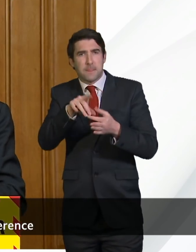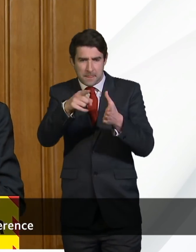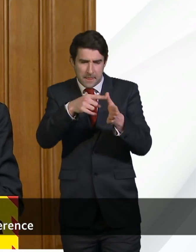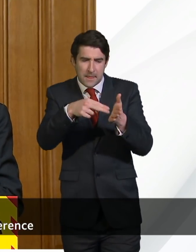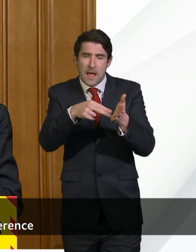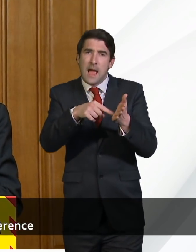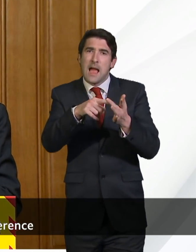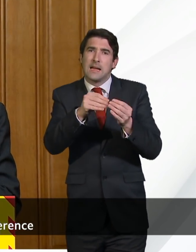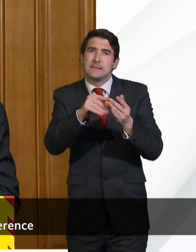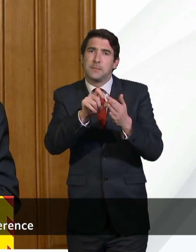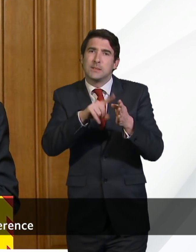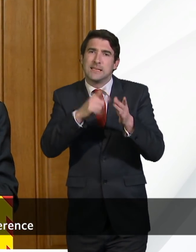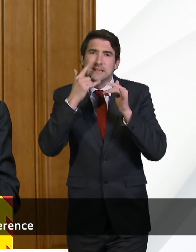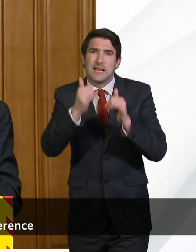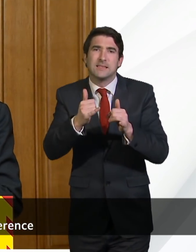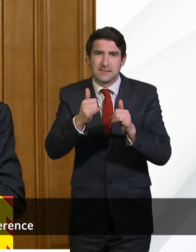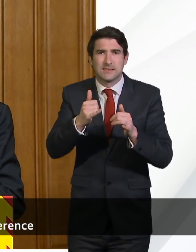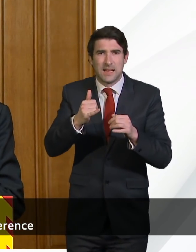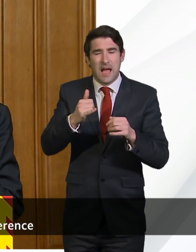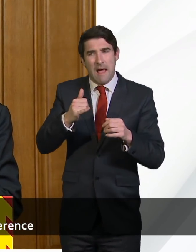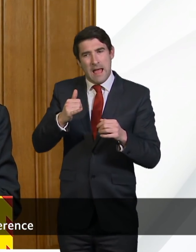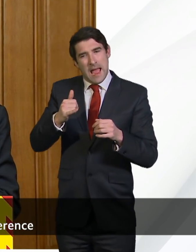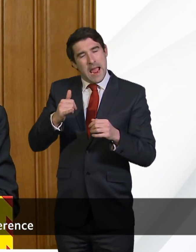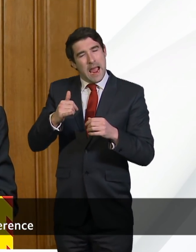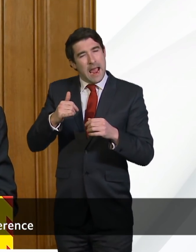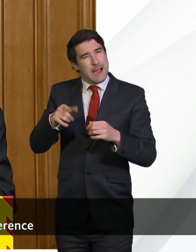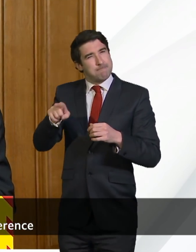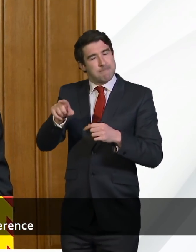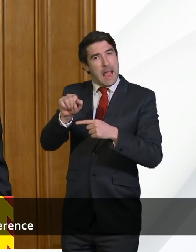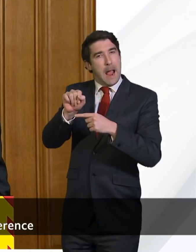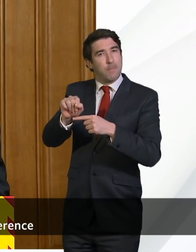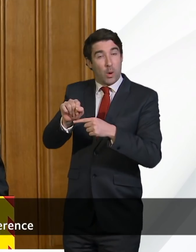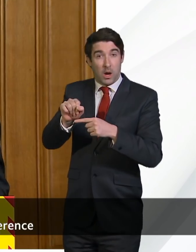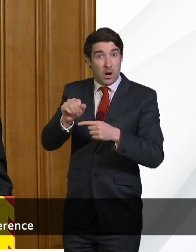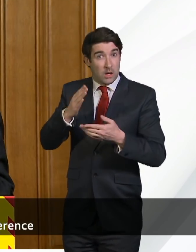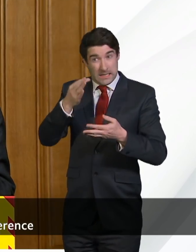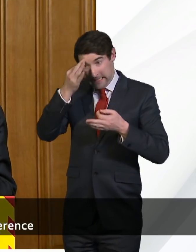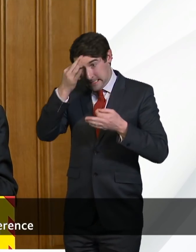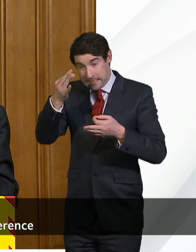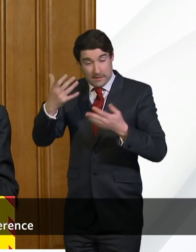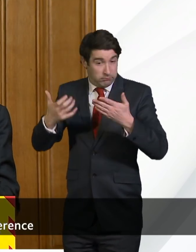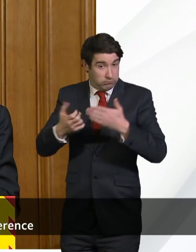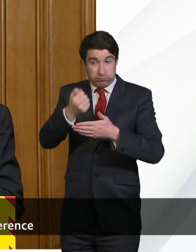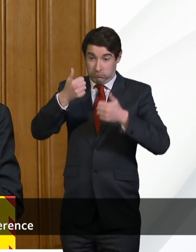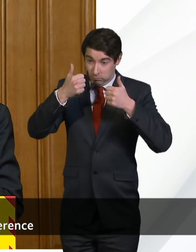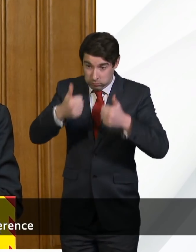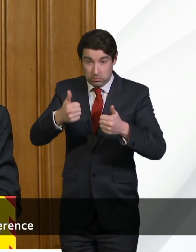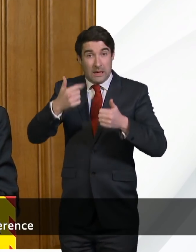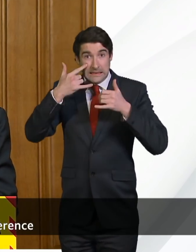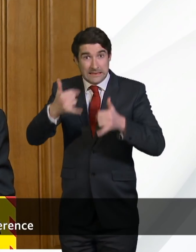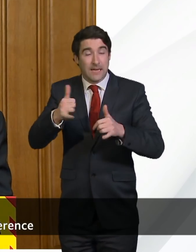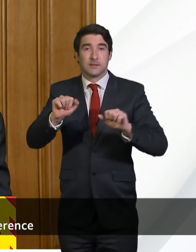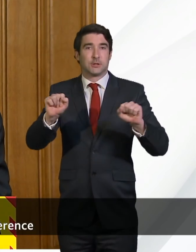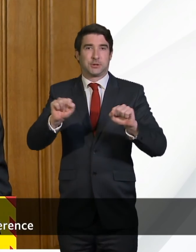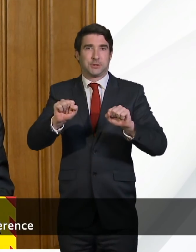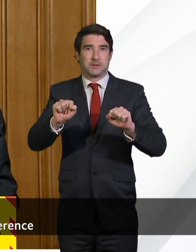really specific and sensitive tests on this, and that's a lot of collaboration across the world to do that. The scientists in